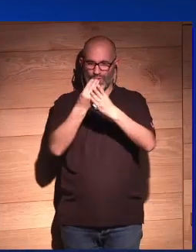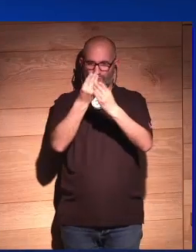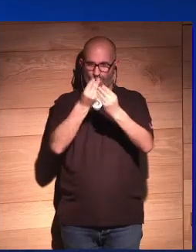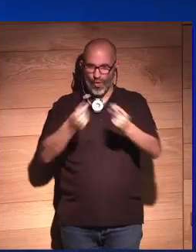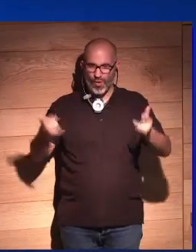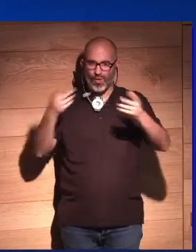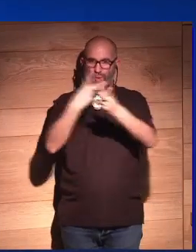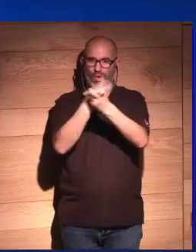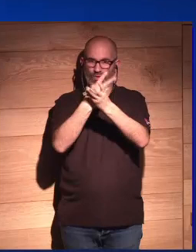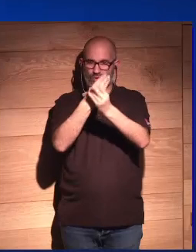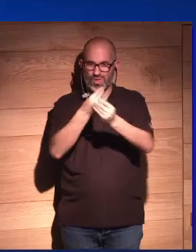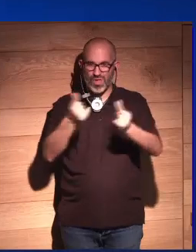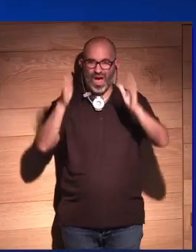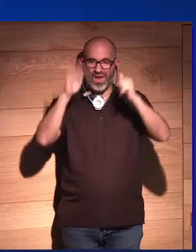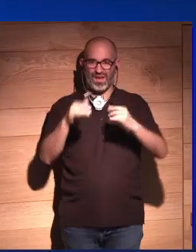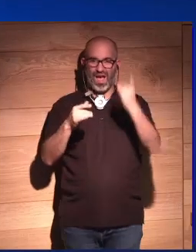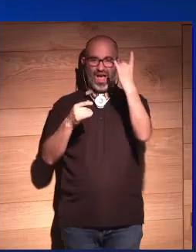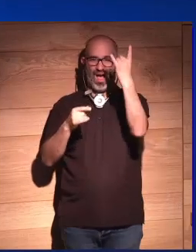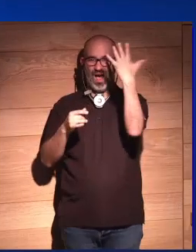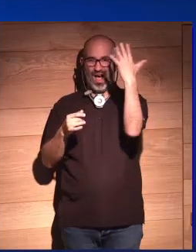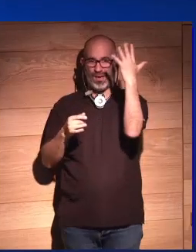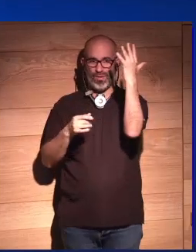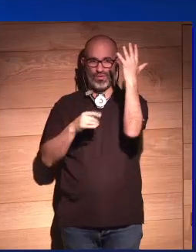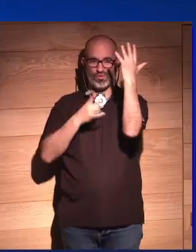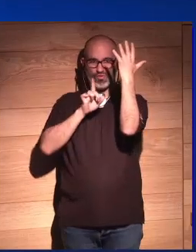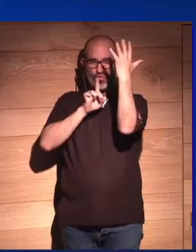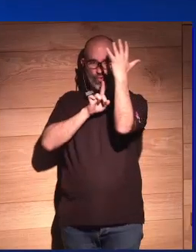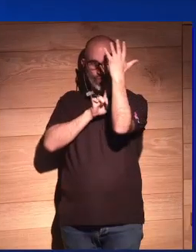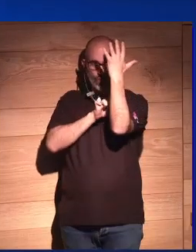that terrifying feeling, but it's in the context of the shaman